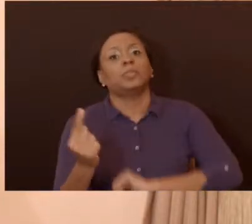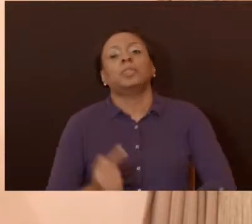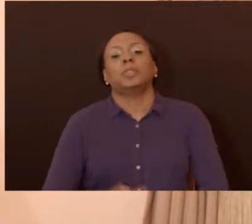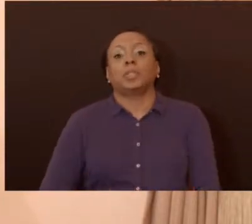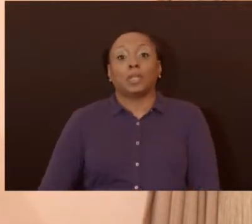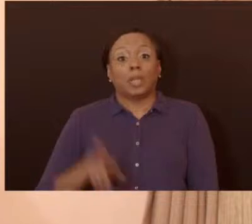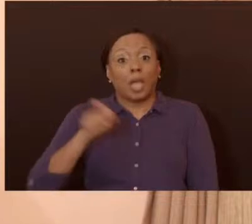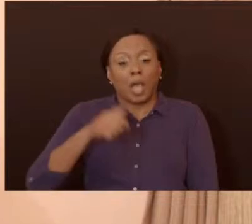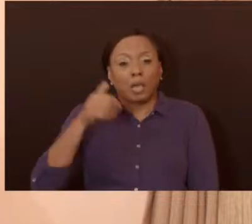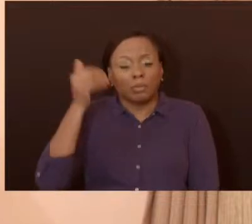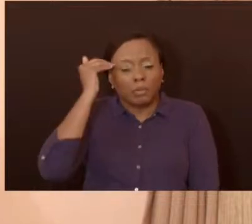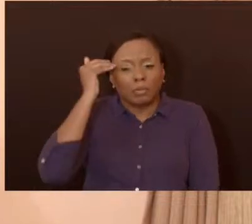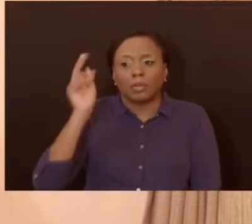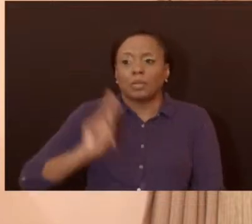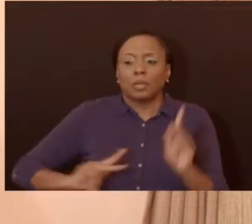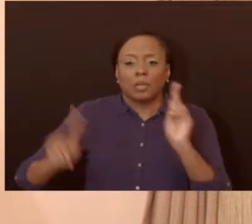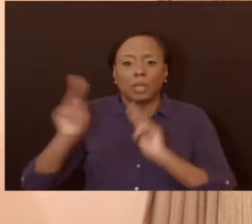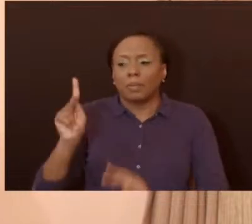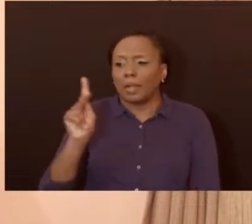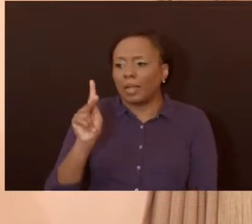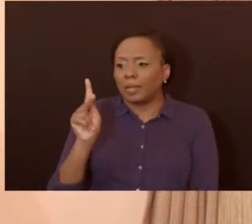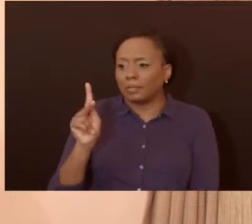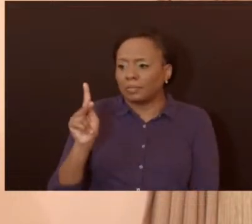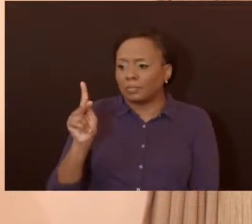you. And one of the things I wanted